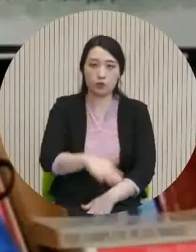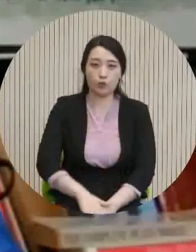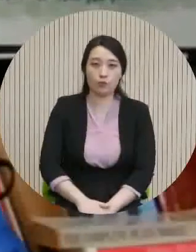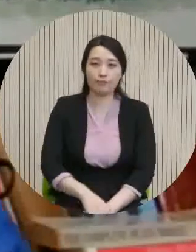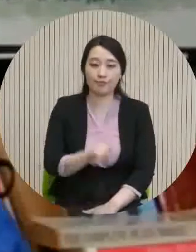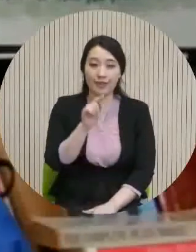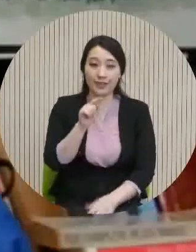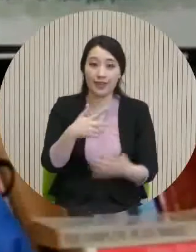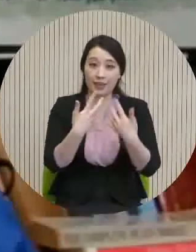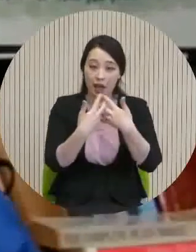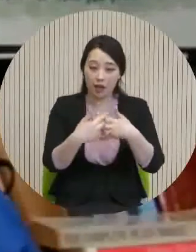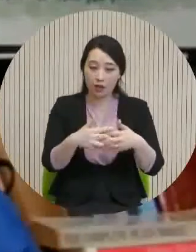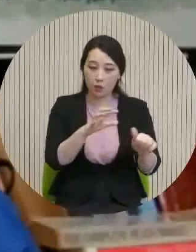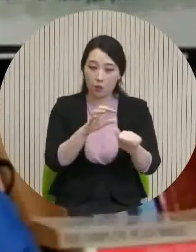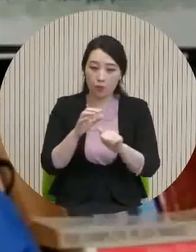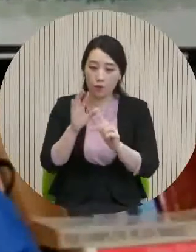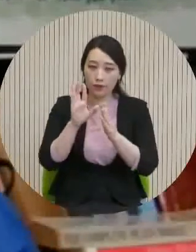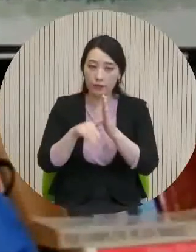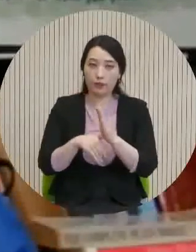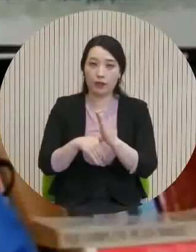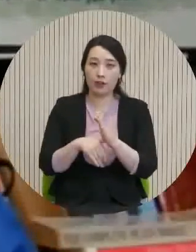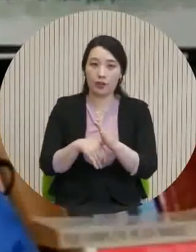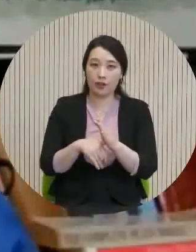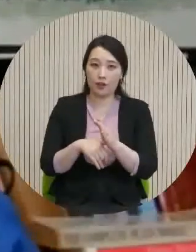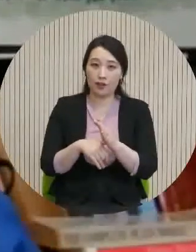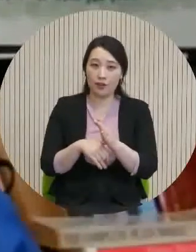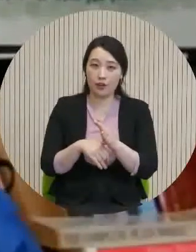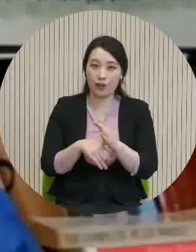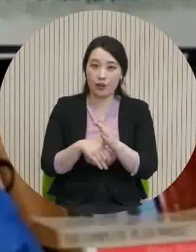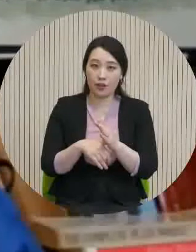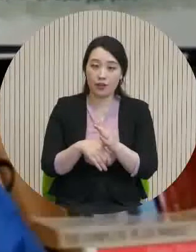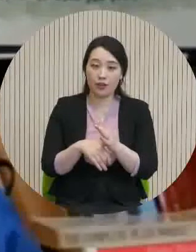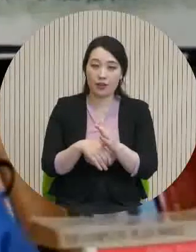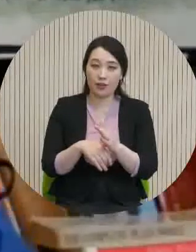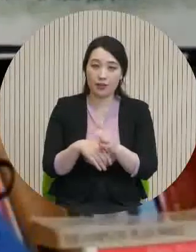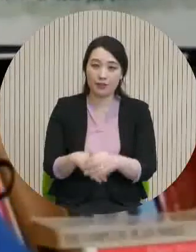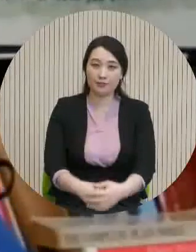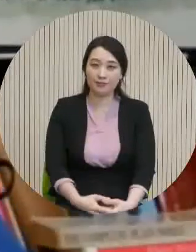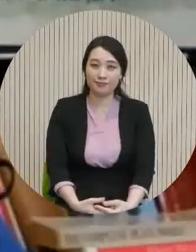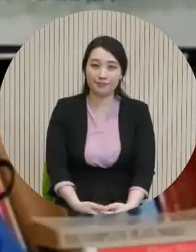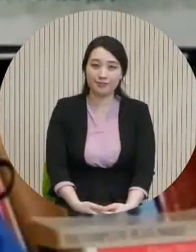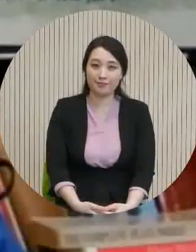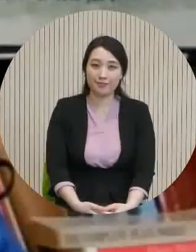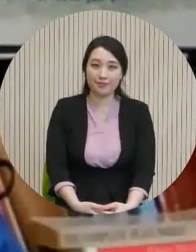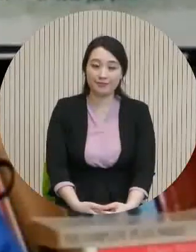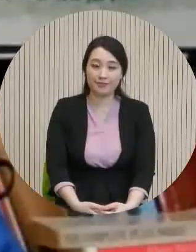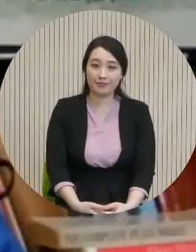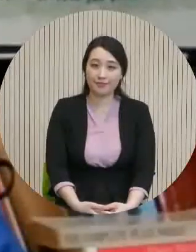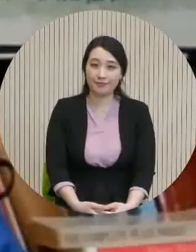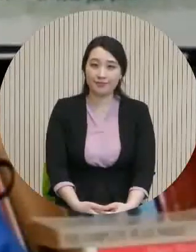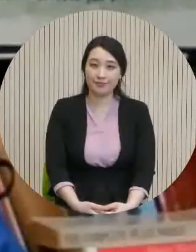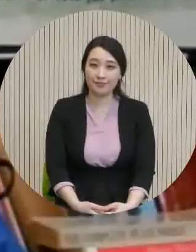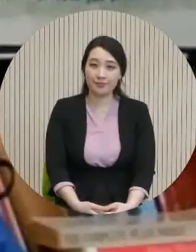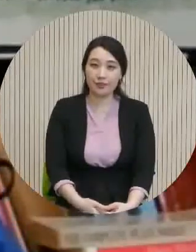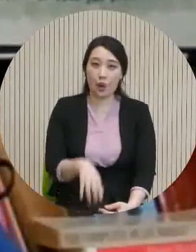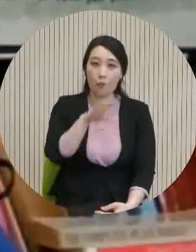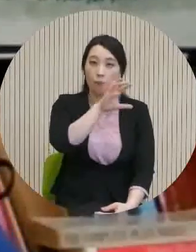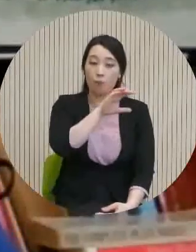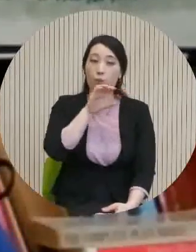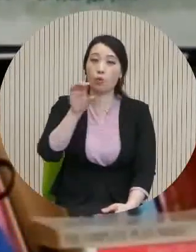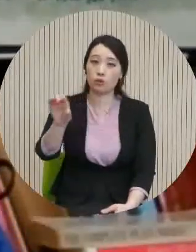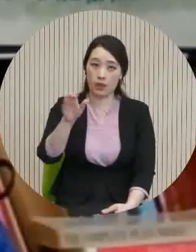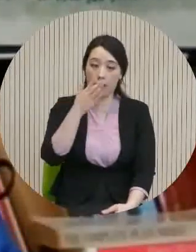where the tendency is for it to create a copy of the digital content